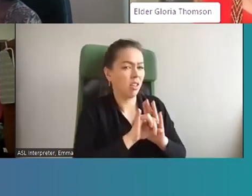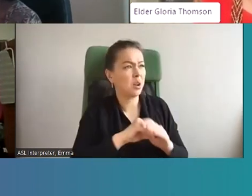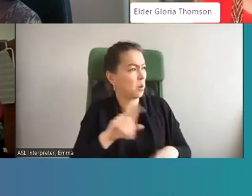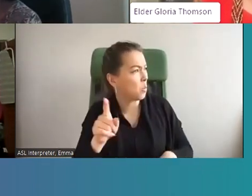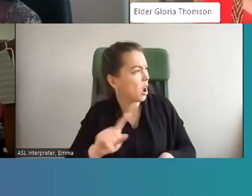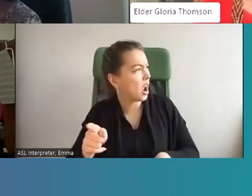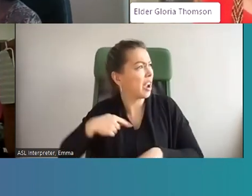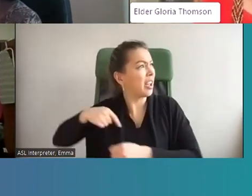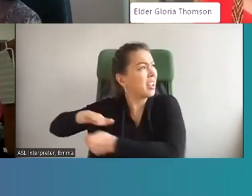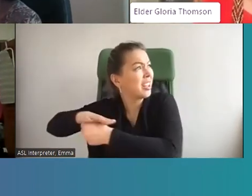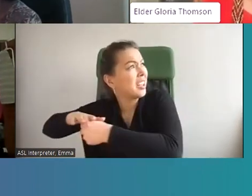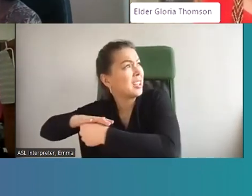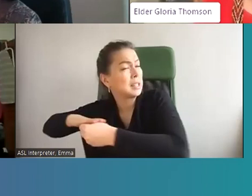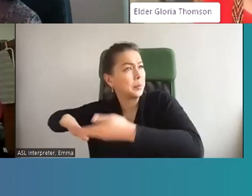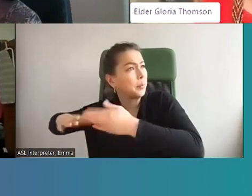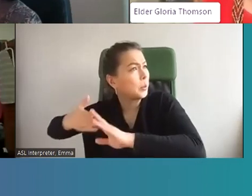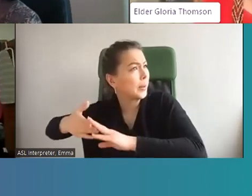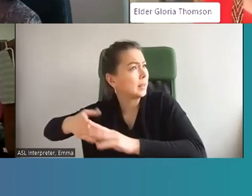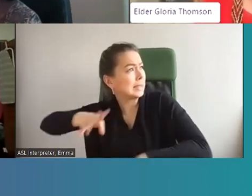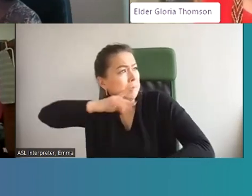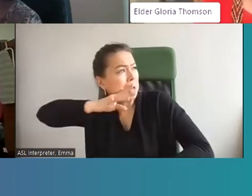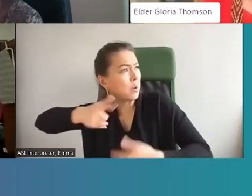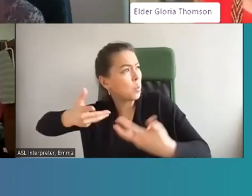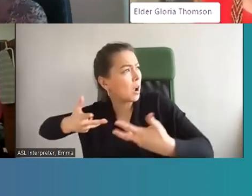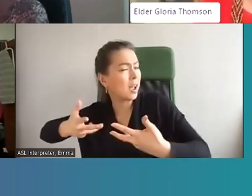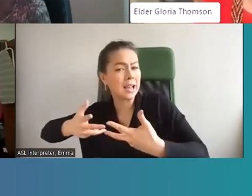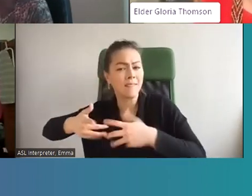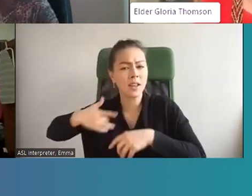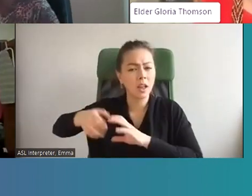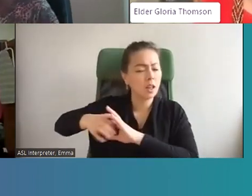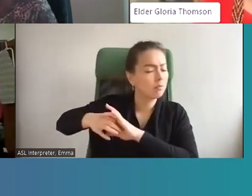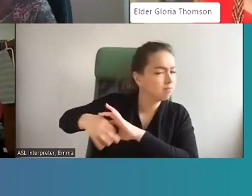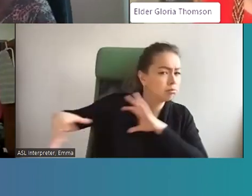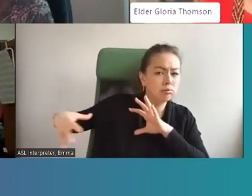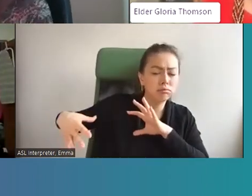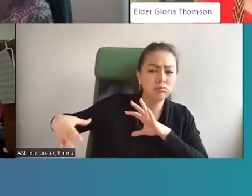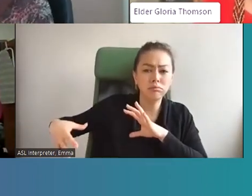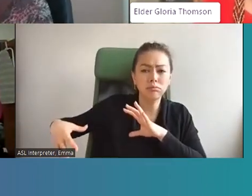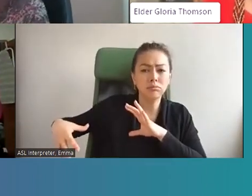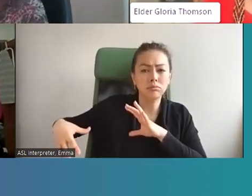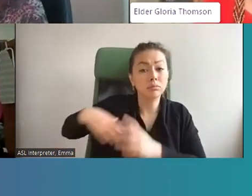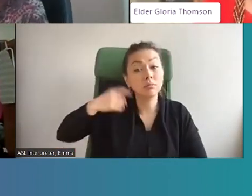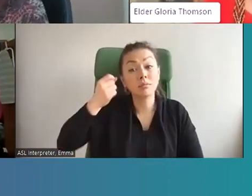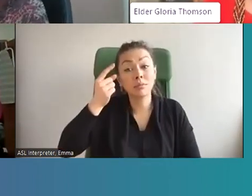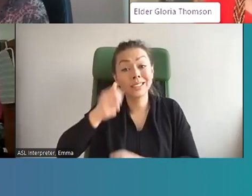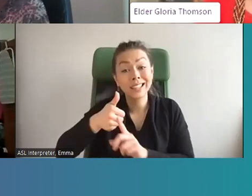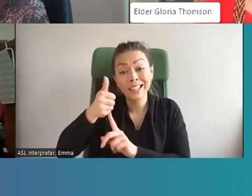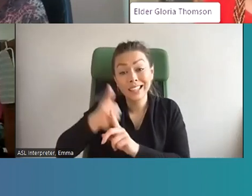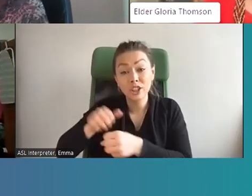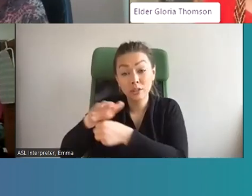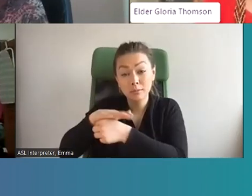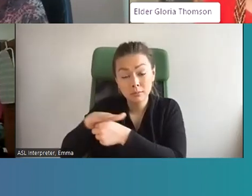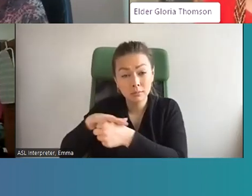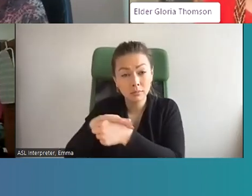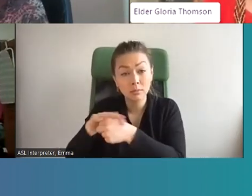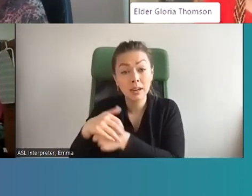territory, what's the language that was spoken there, because every territory has, you know, probably about 5 different dialects